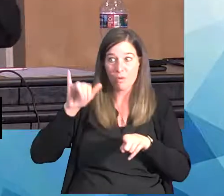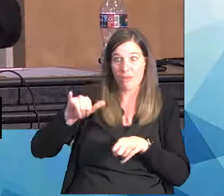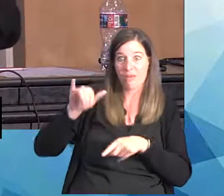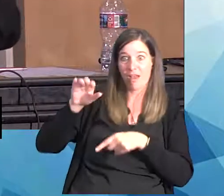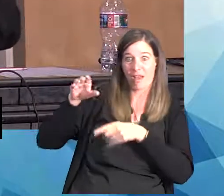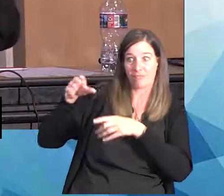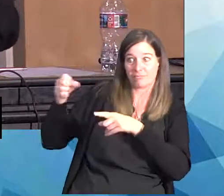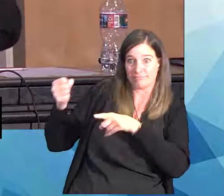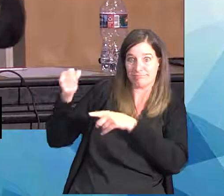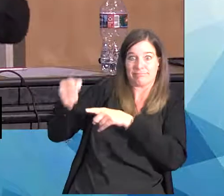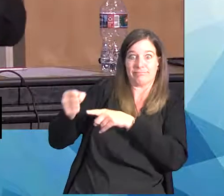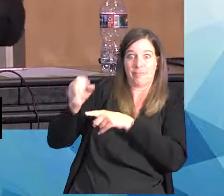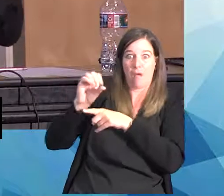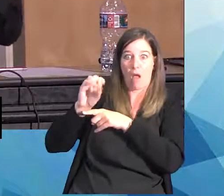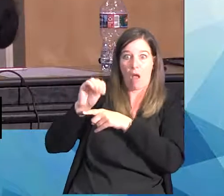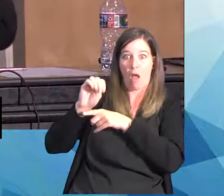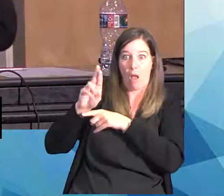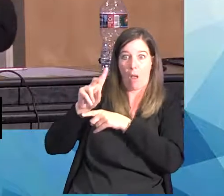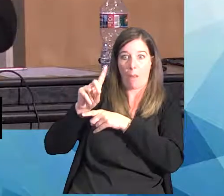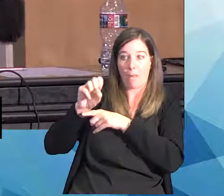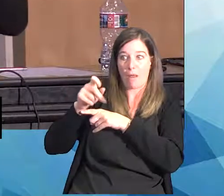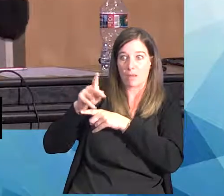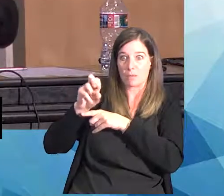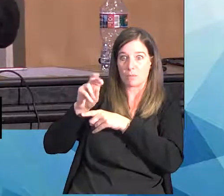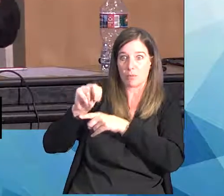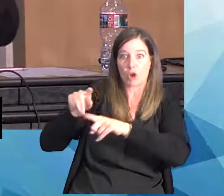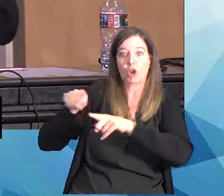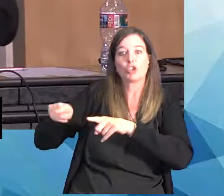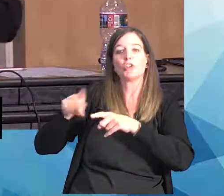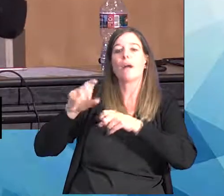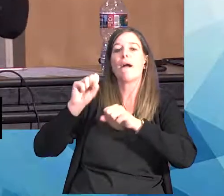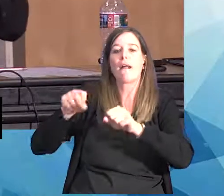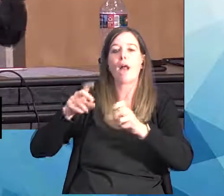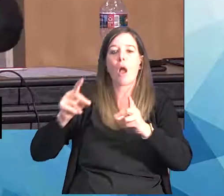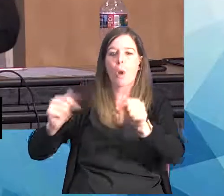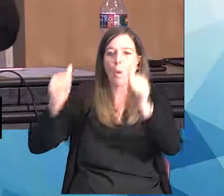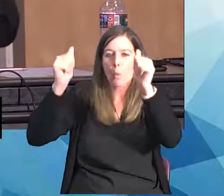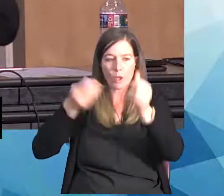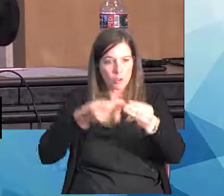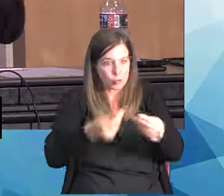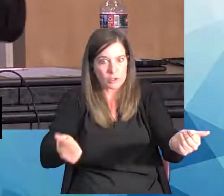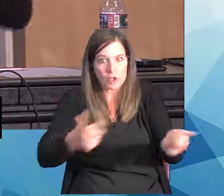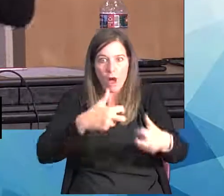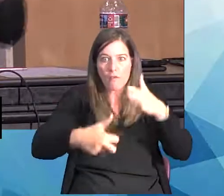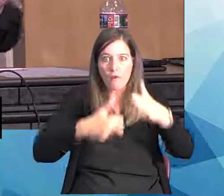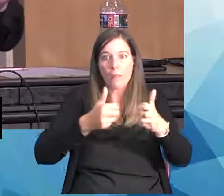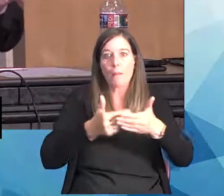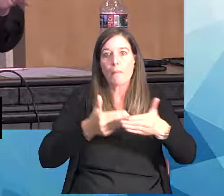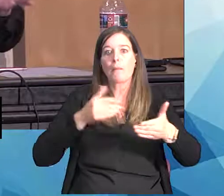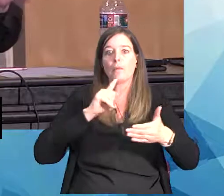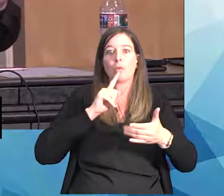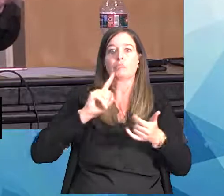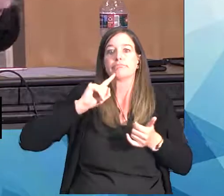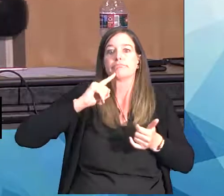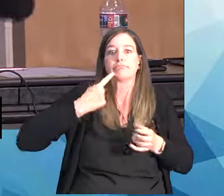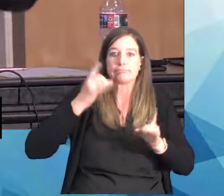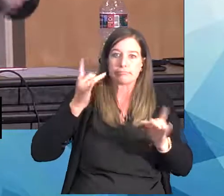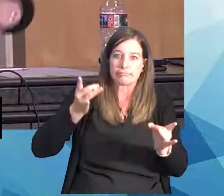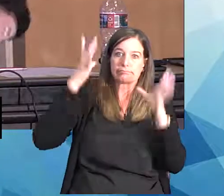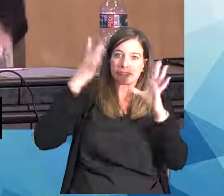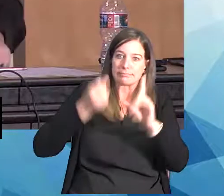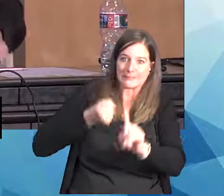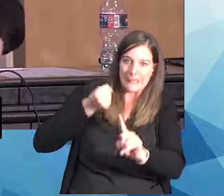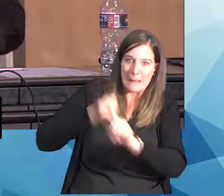impact or result on the agency. So it's important that we have the right person who has the correct information to make